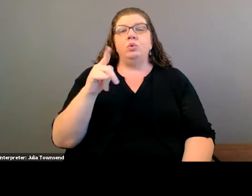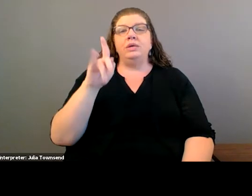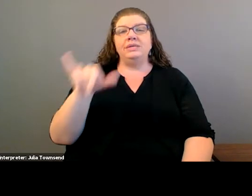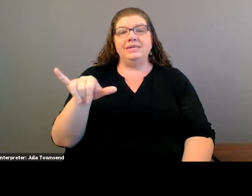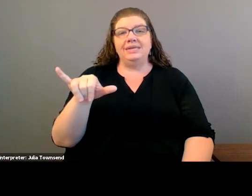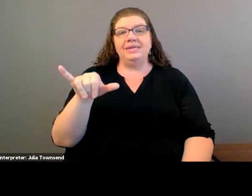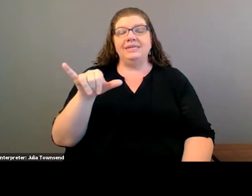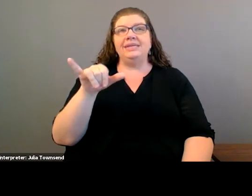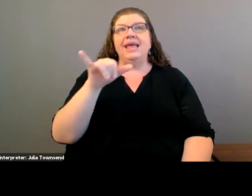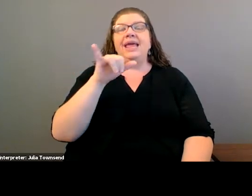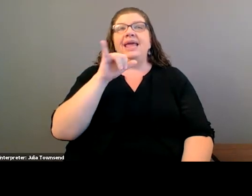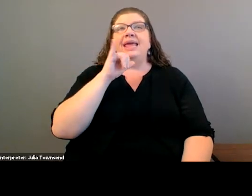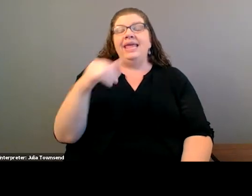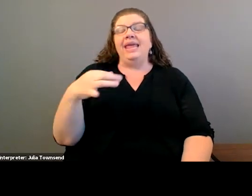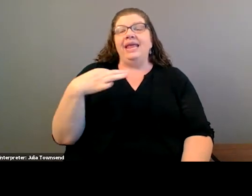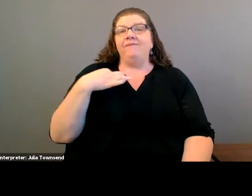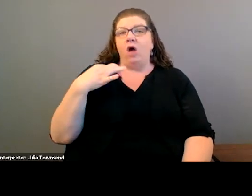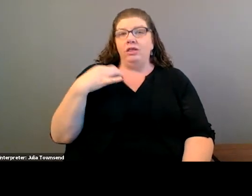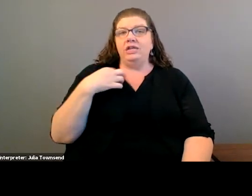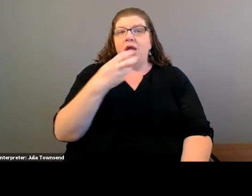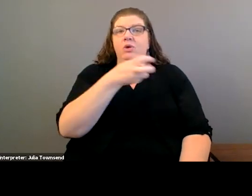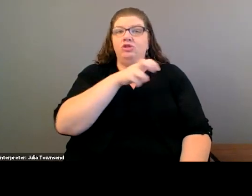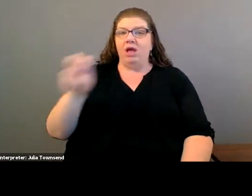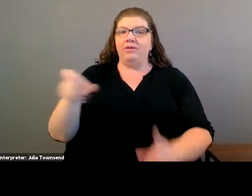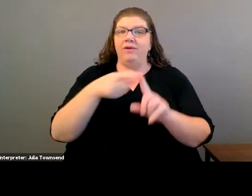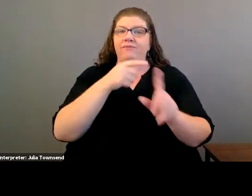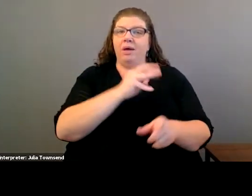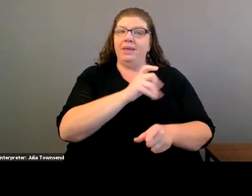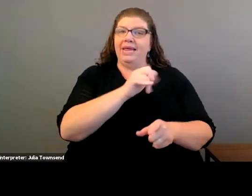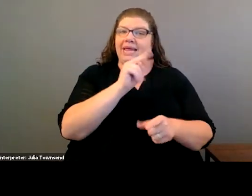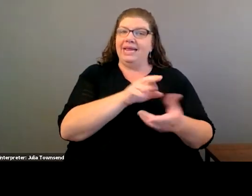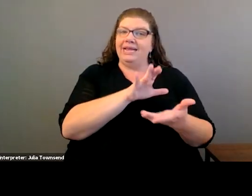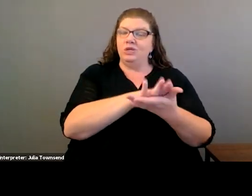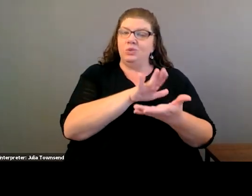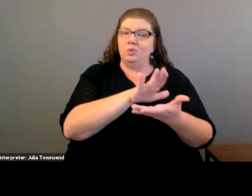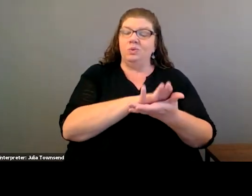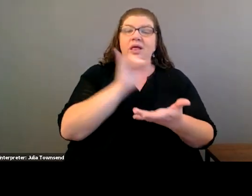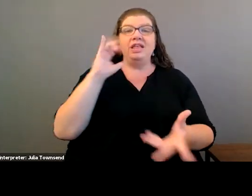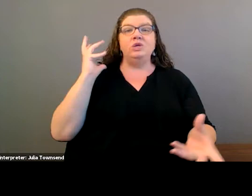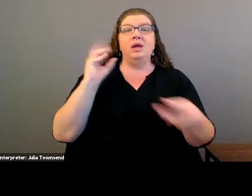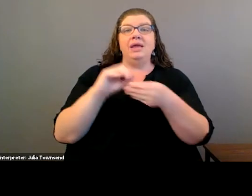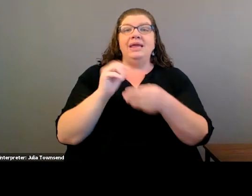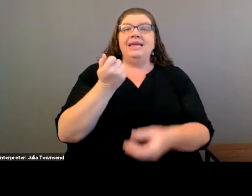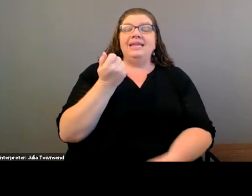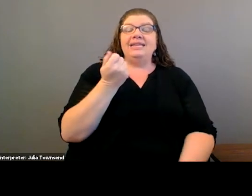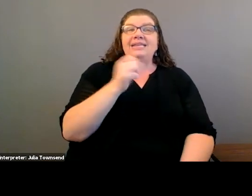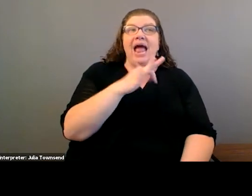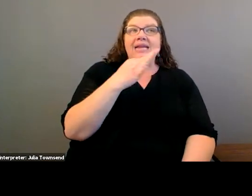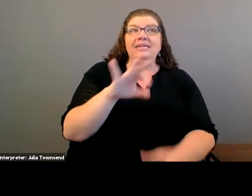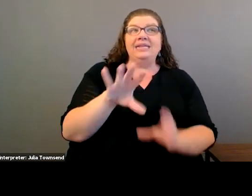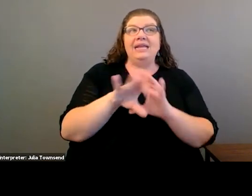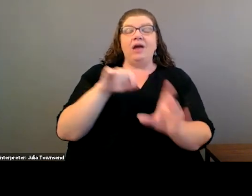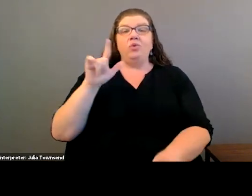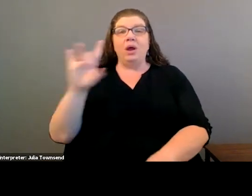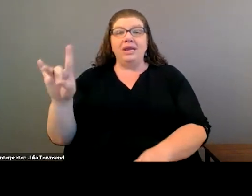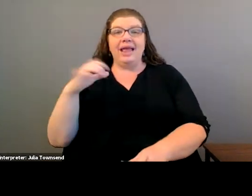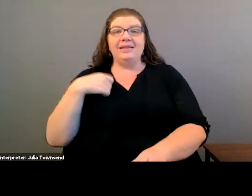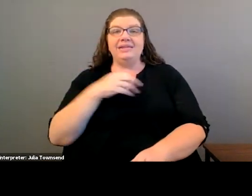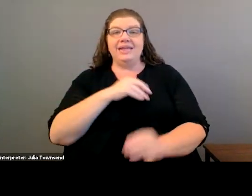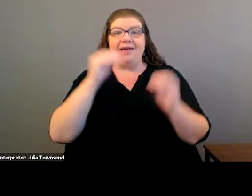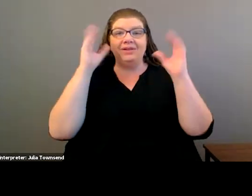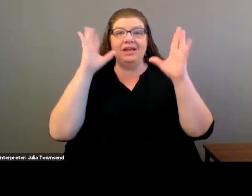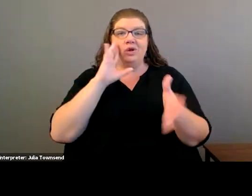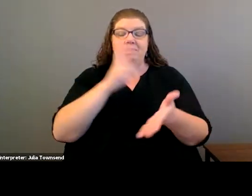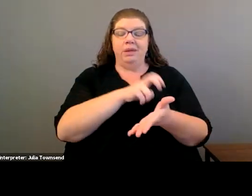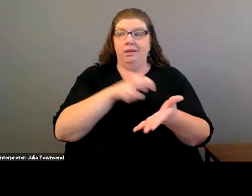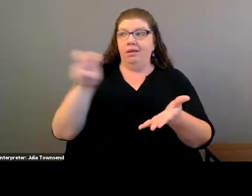involuntary transfer from McKinley School. This would make 19 of 28 staff and teachers at McKinley to be displaced